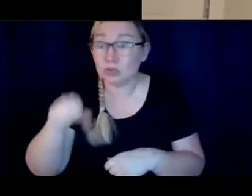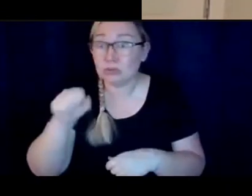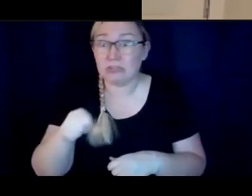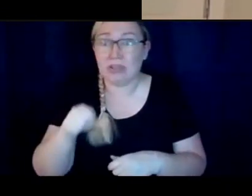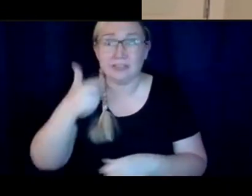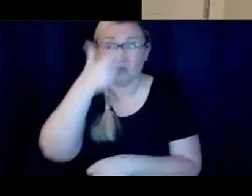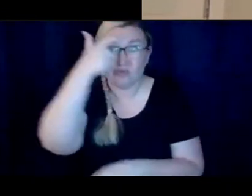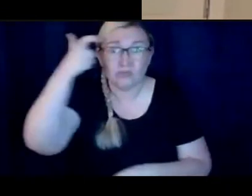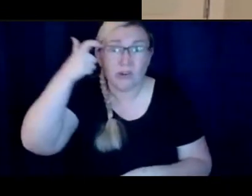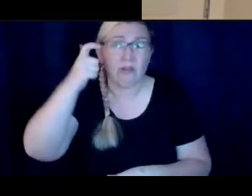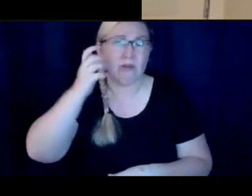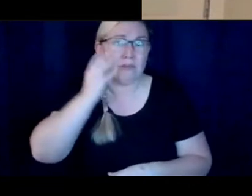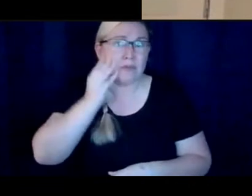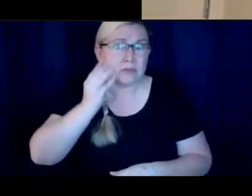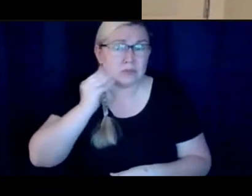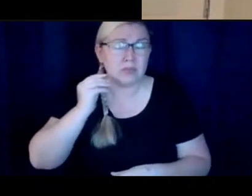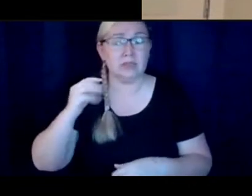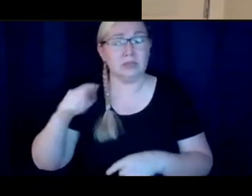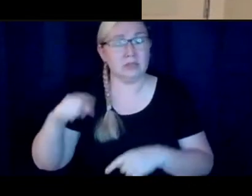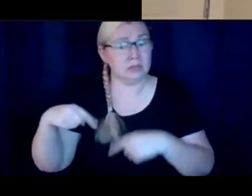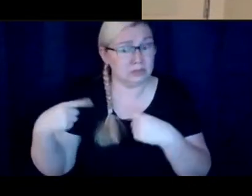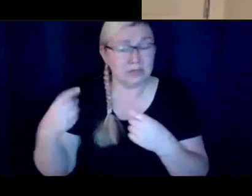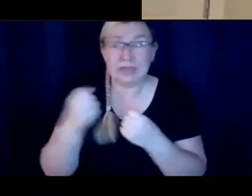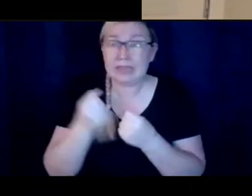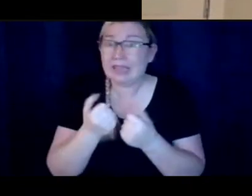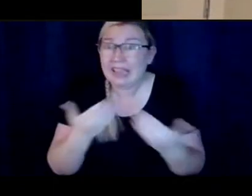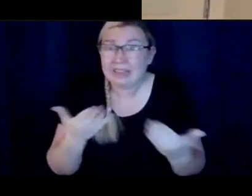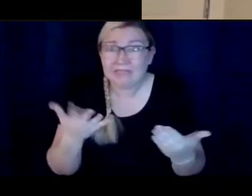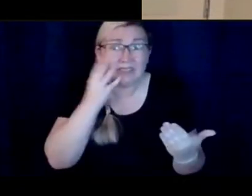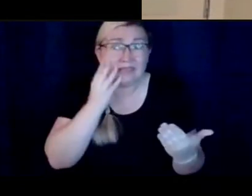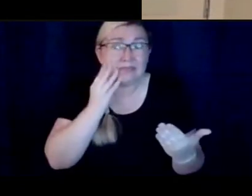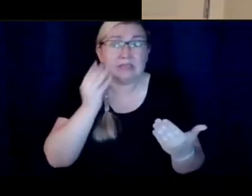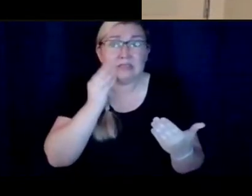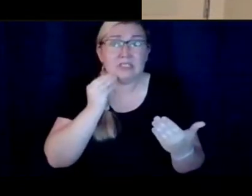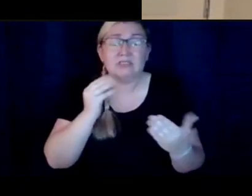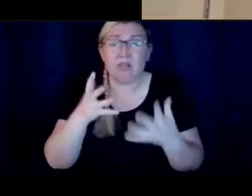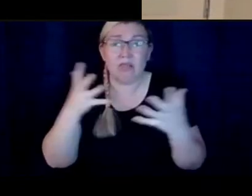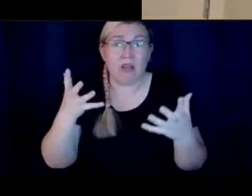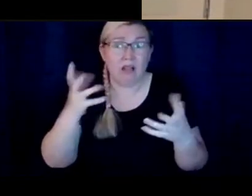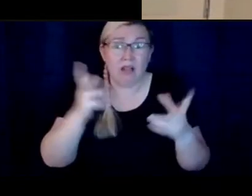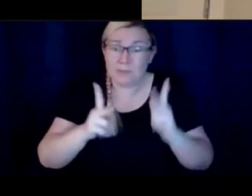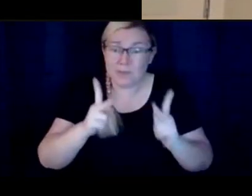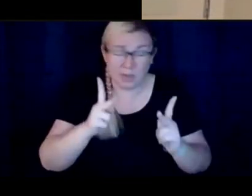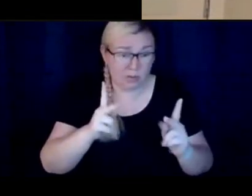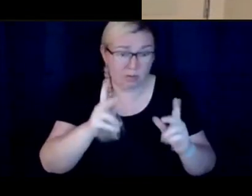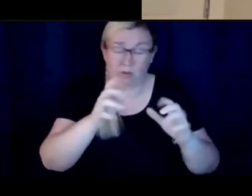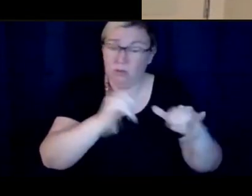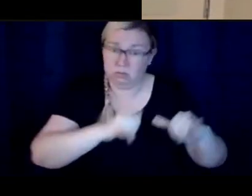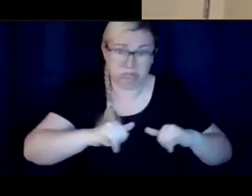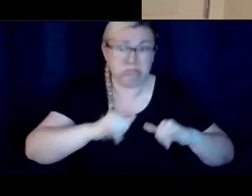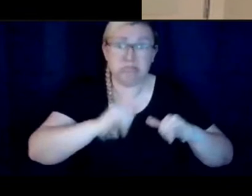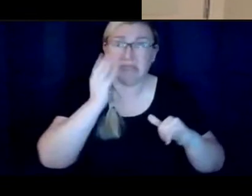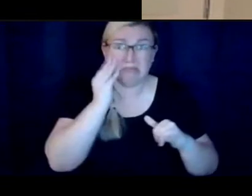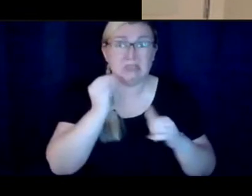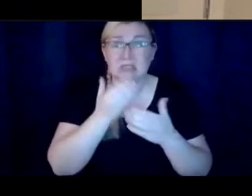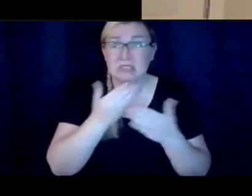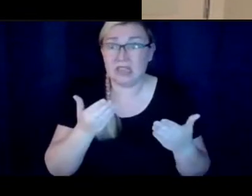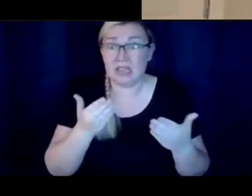Trauma. Everybody's going through a lot. And I think the way we've always done